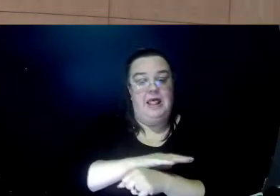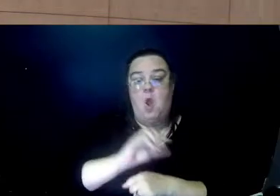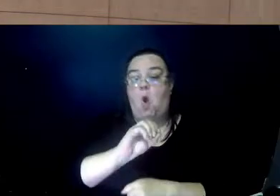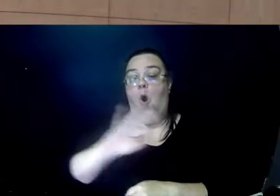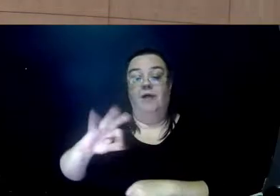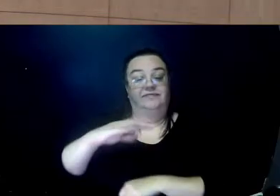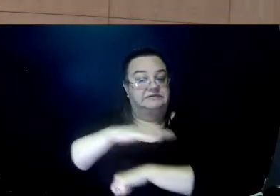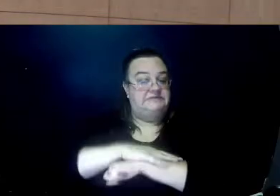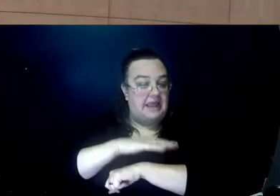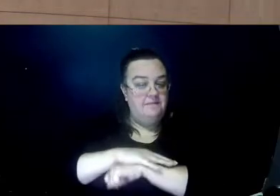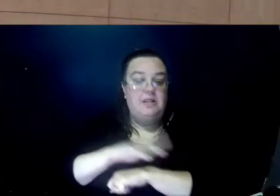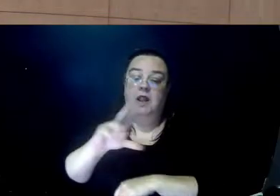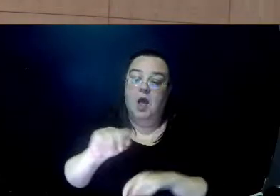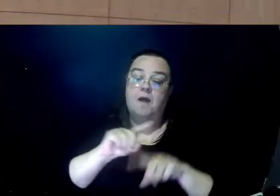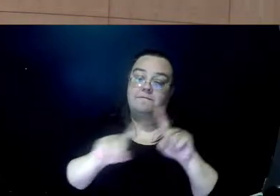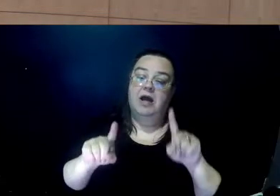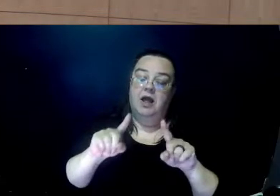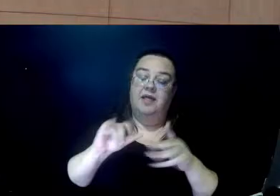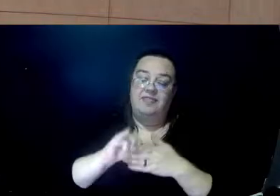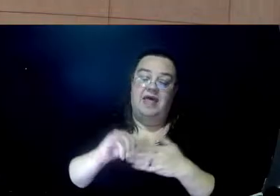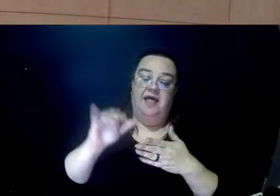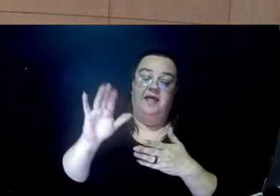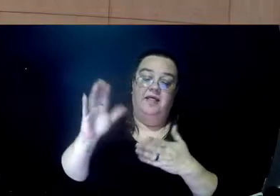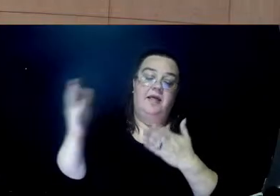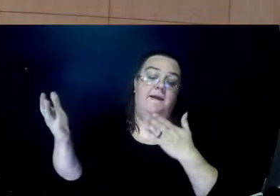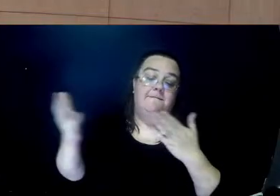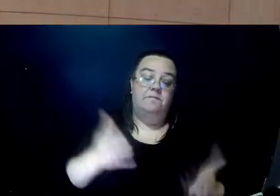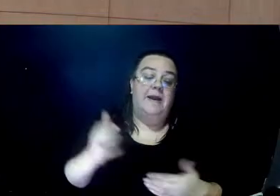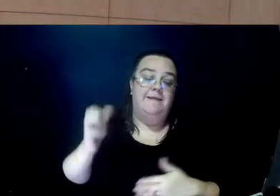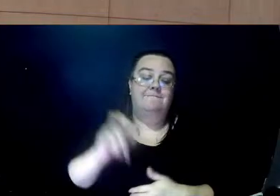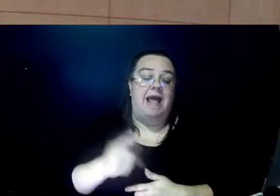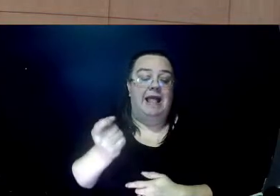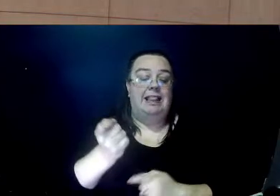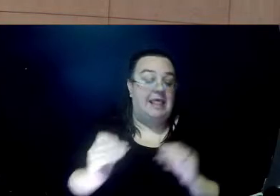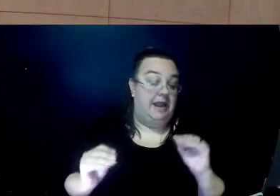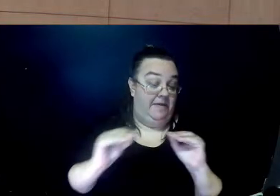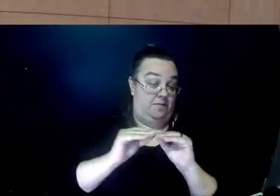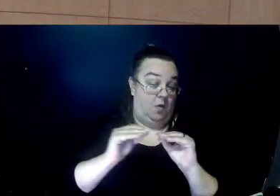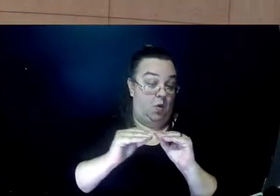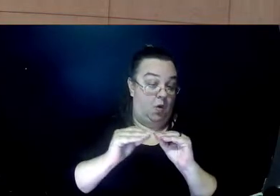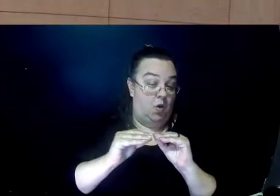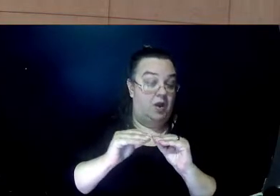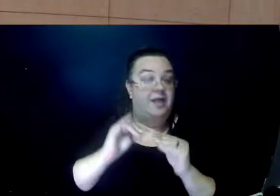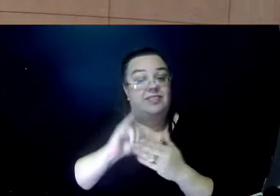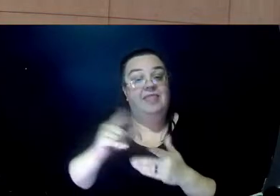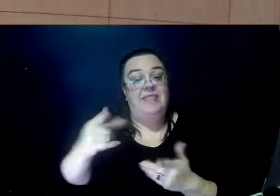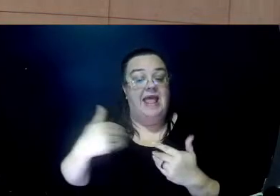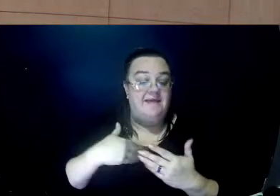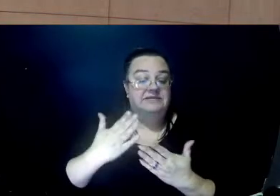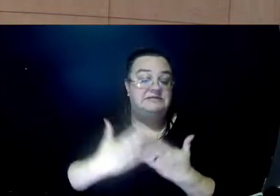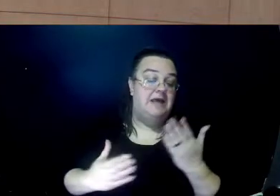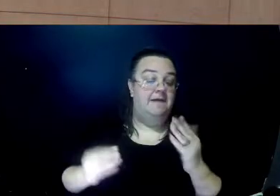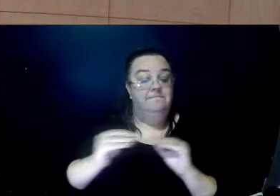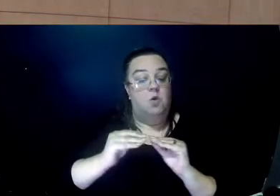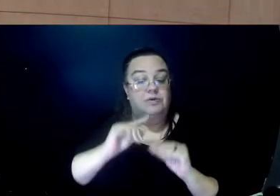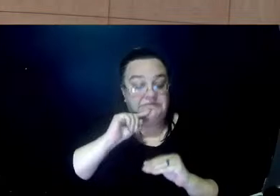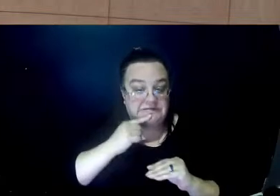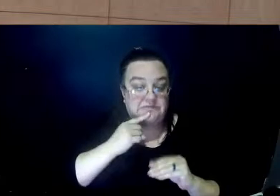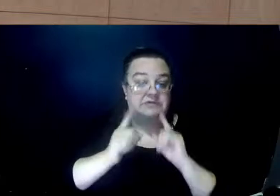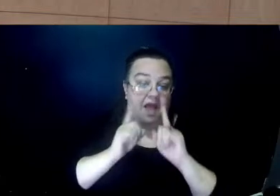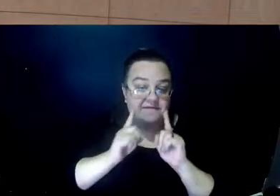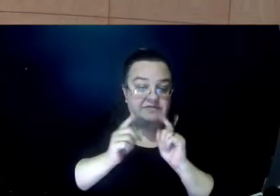but that they're bring back a little bit more and that they have some robust conversations with the Old Fourth